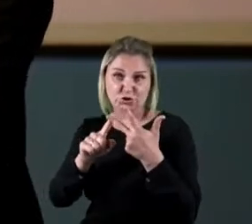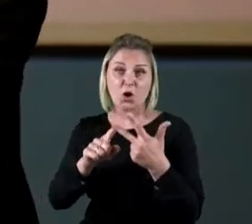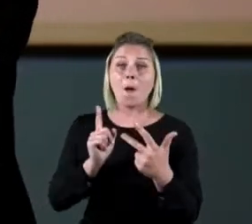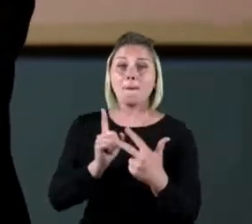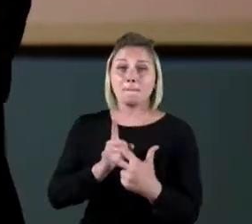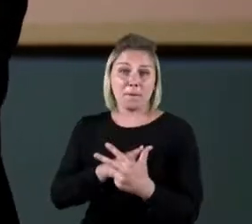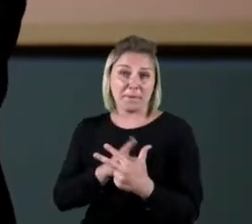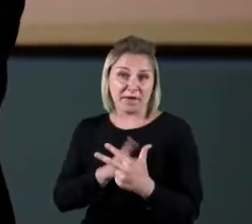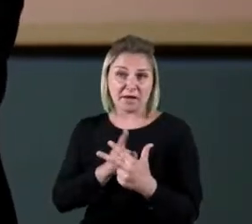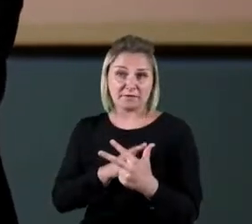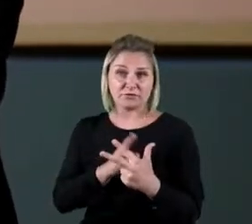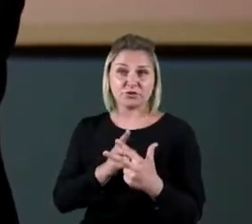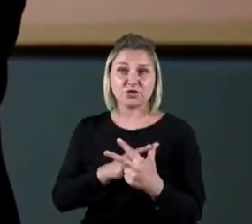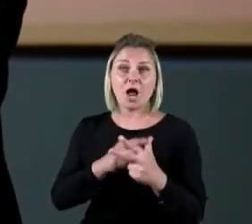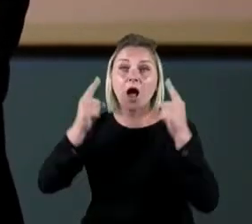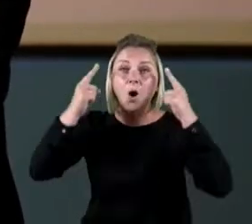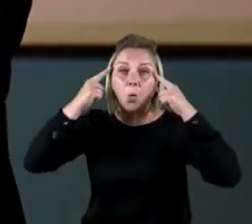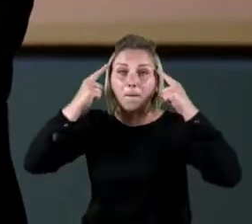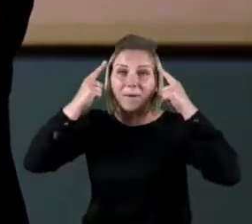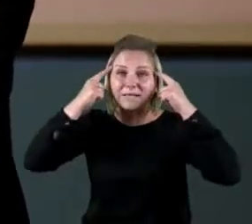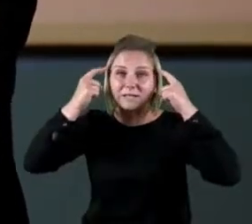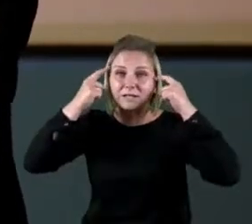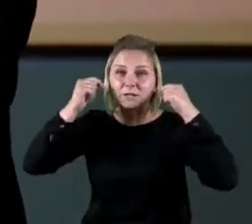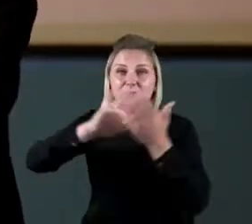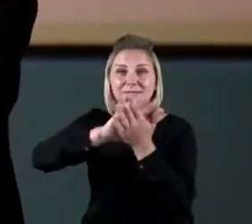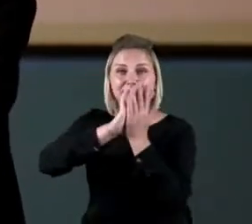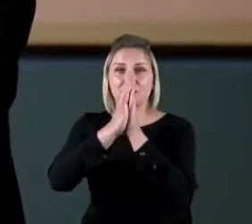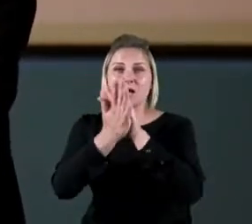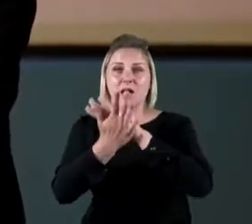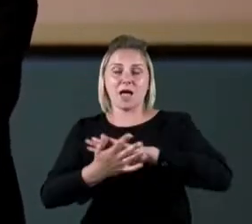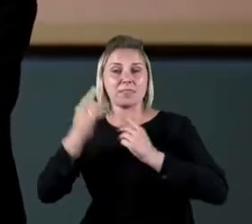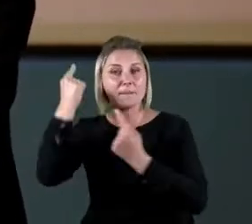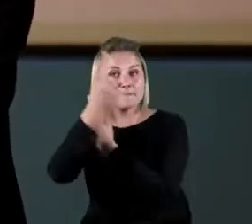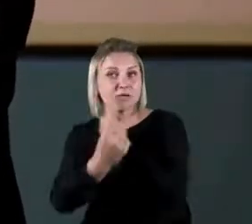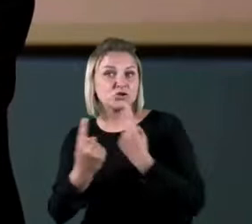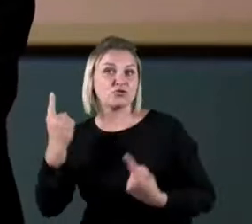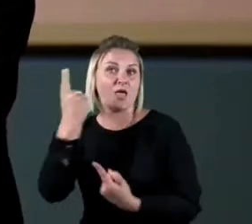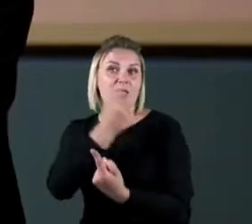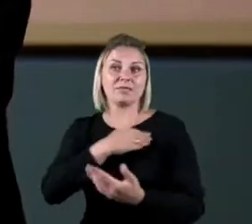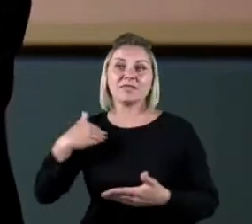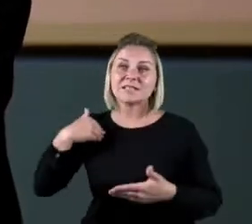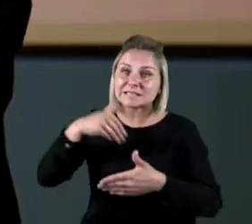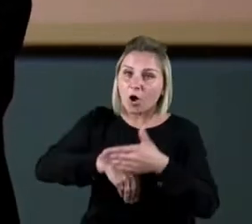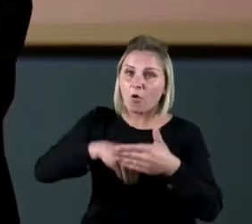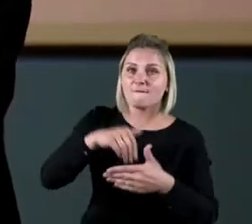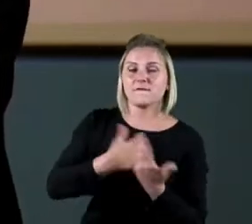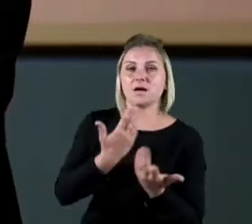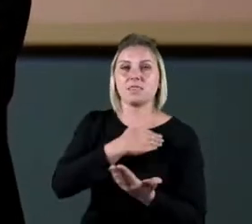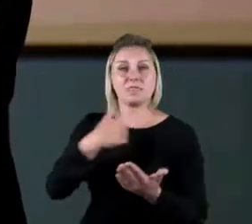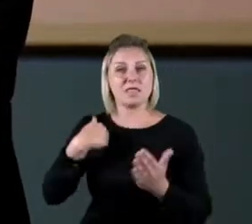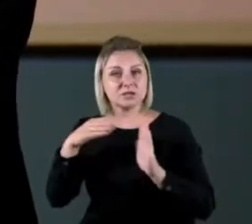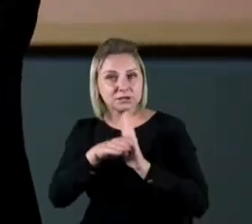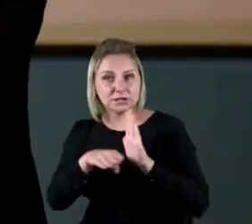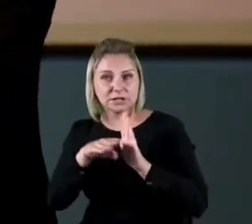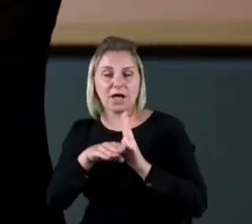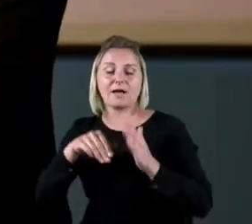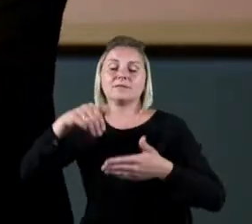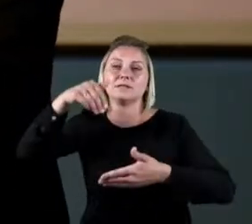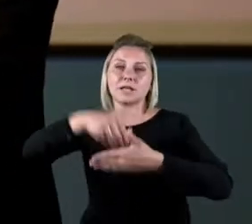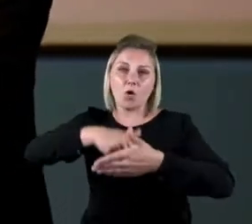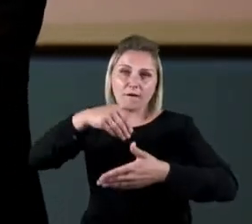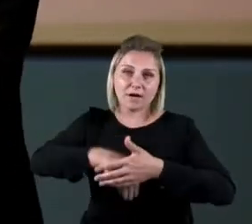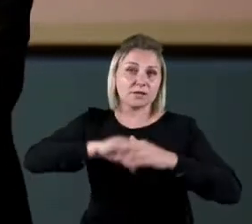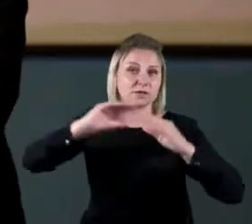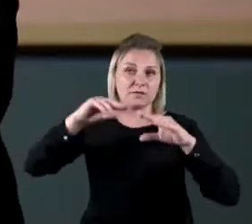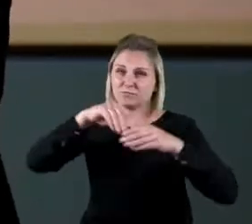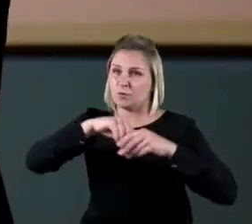need to transform our mind, our mindsets, our mentality, our behavior, our conduct in each city, in each